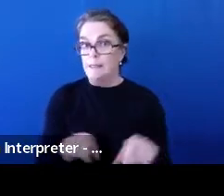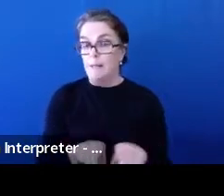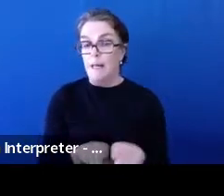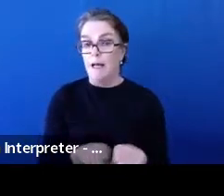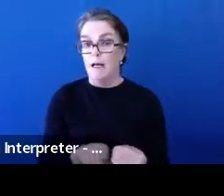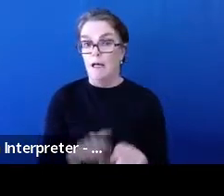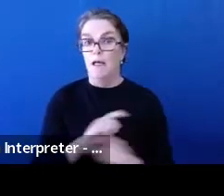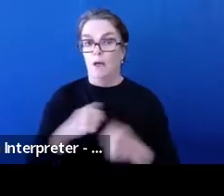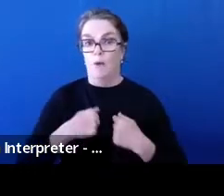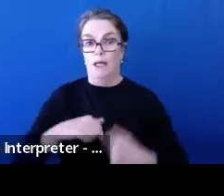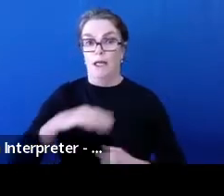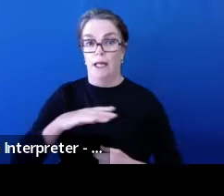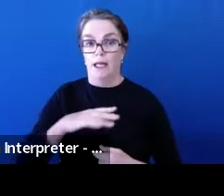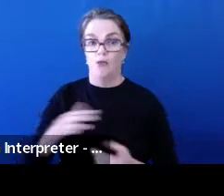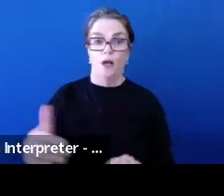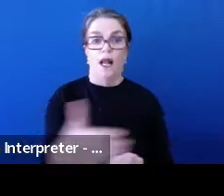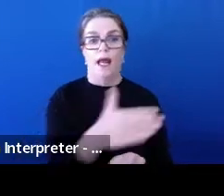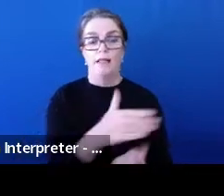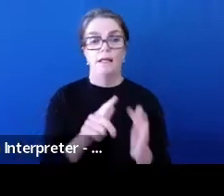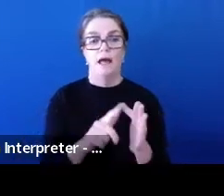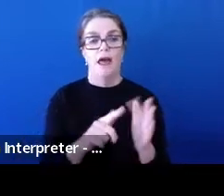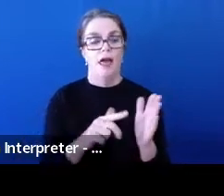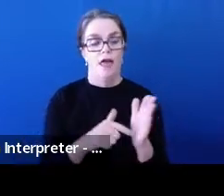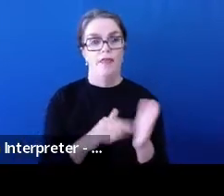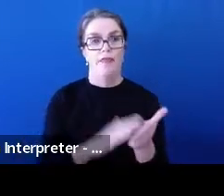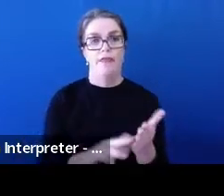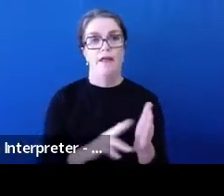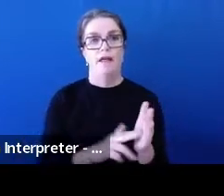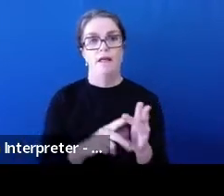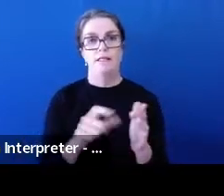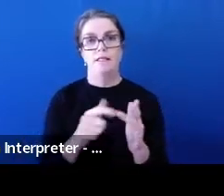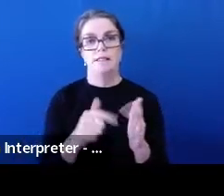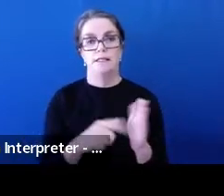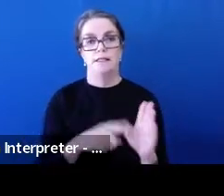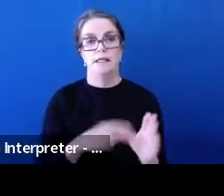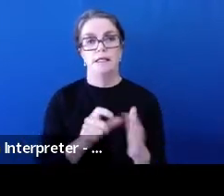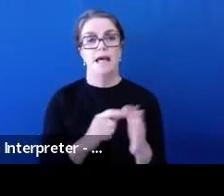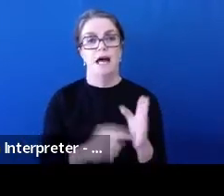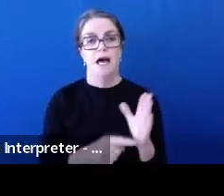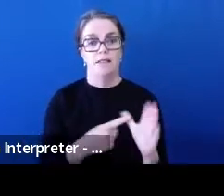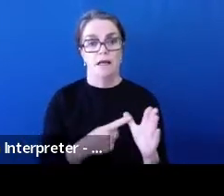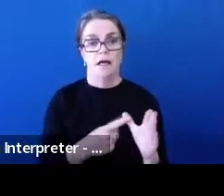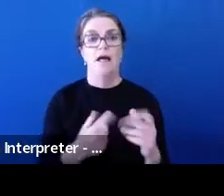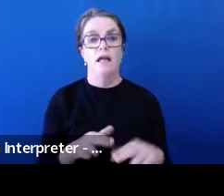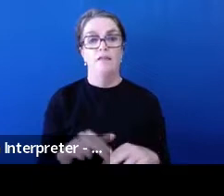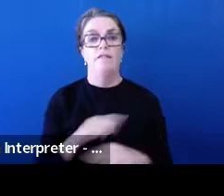to collect ethnicity data during COVID testing if we are to get on top of Sydney's